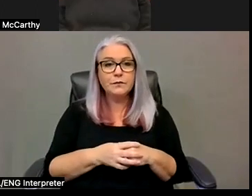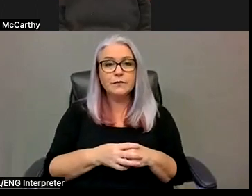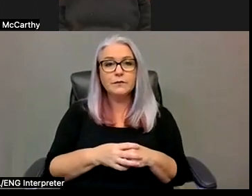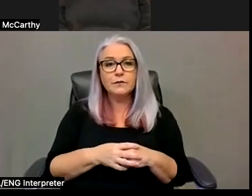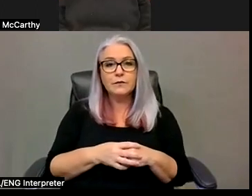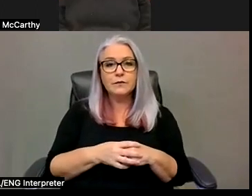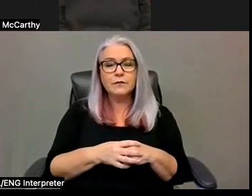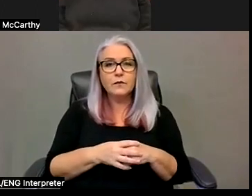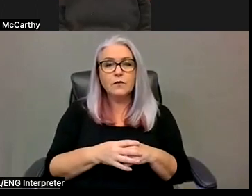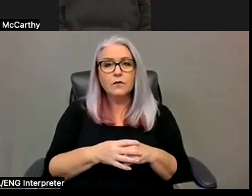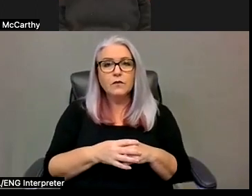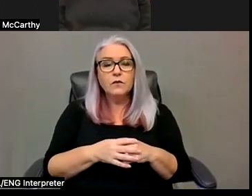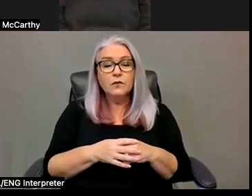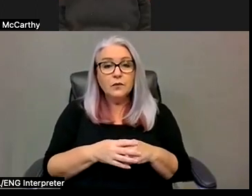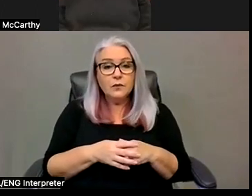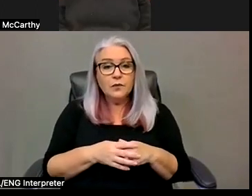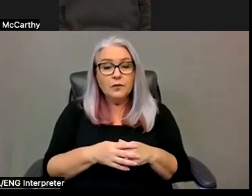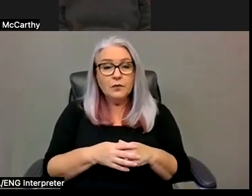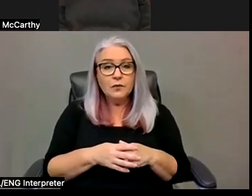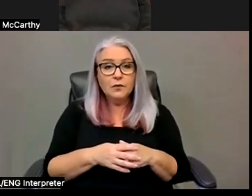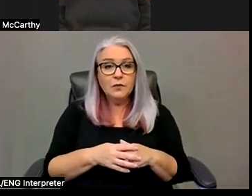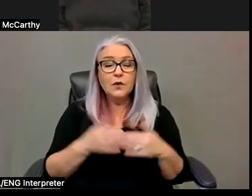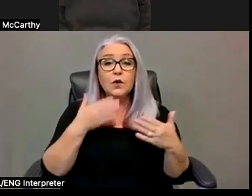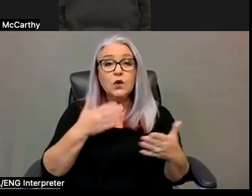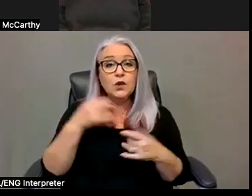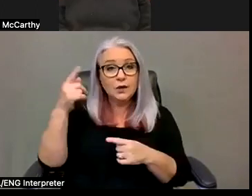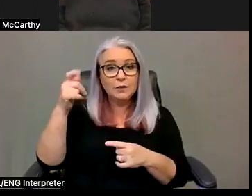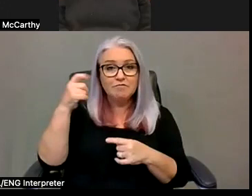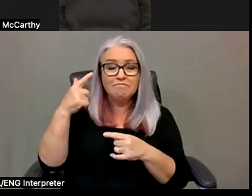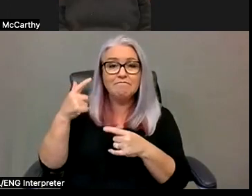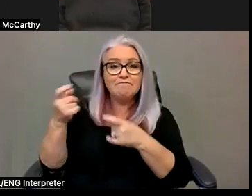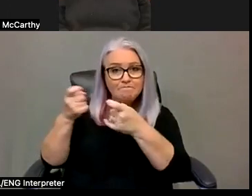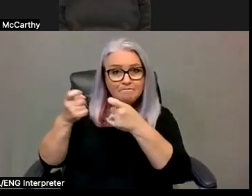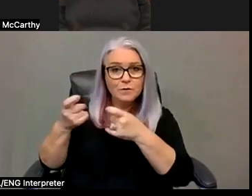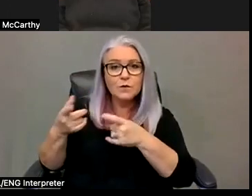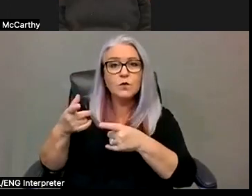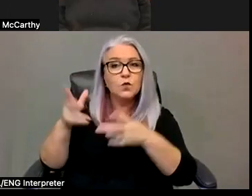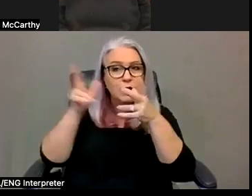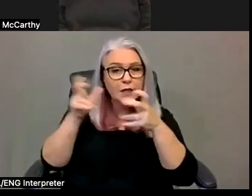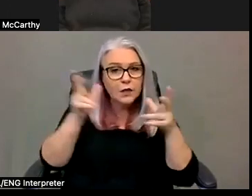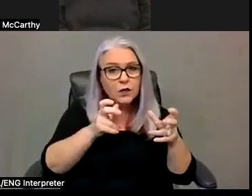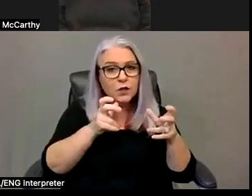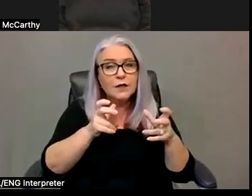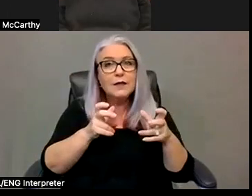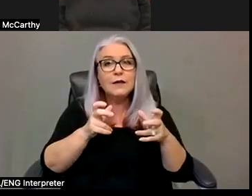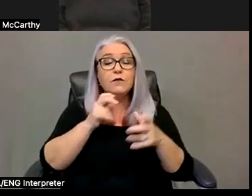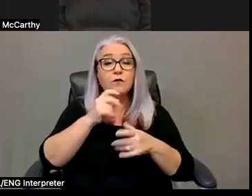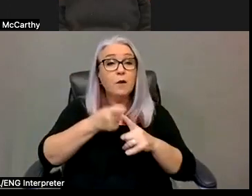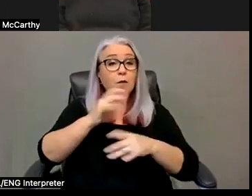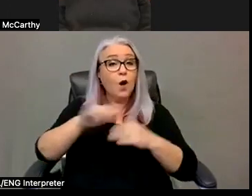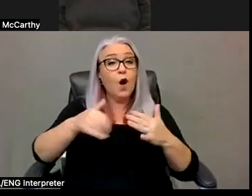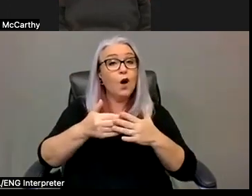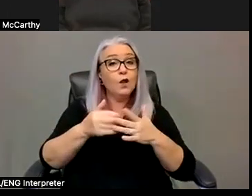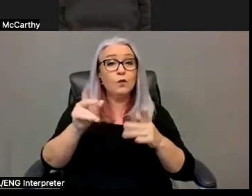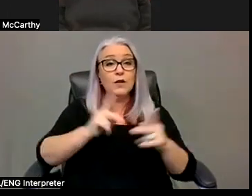Effective governance depends on the ability to communicate and hear from all residents. What is the village getting right